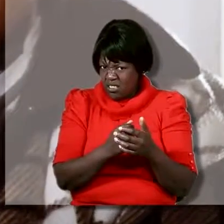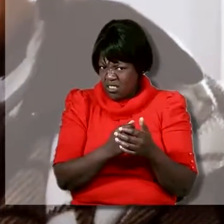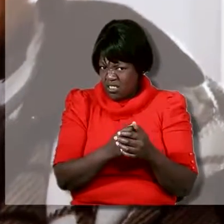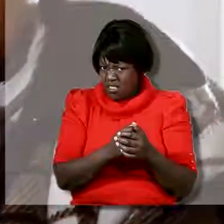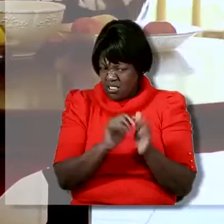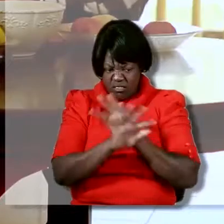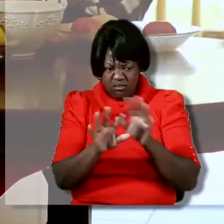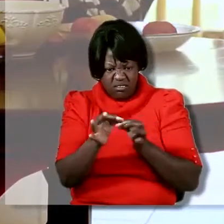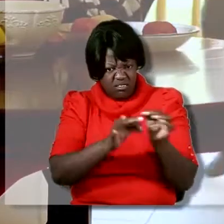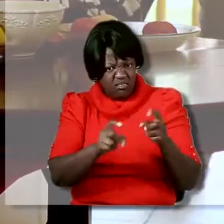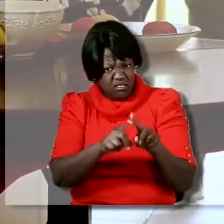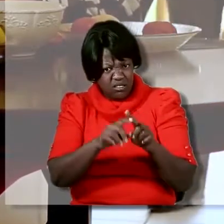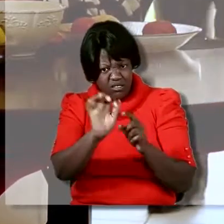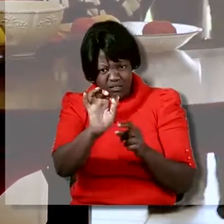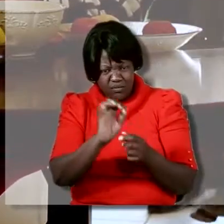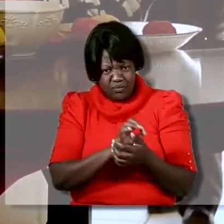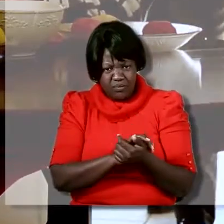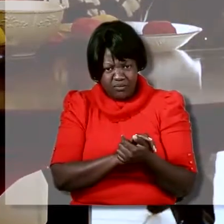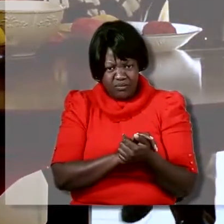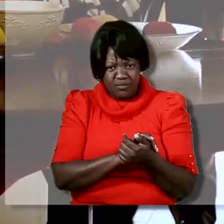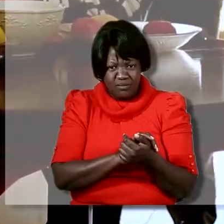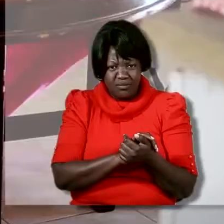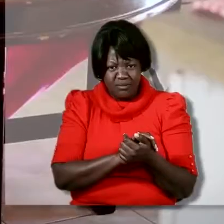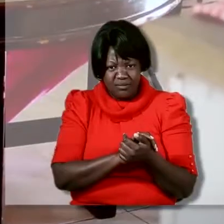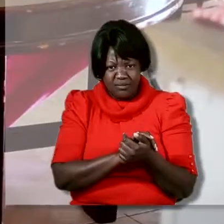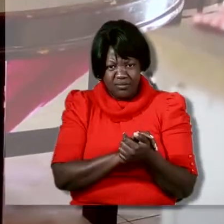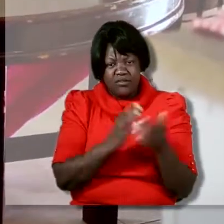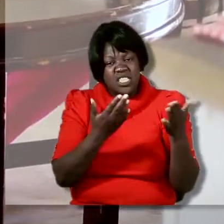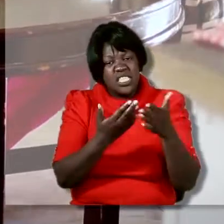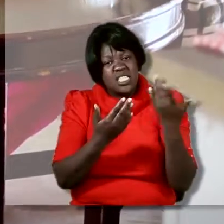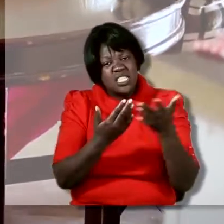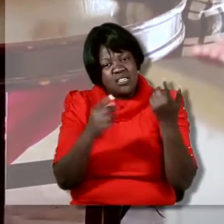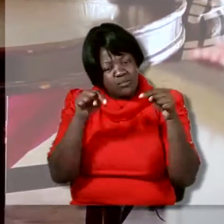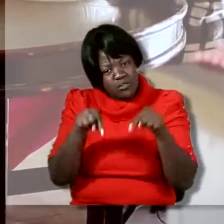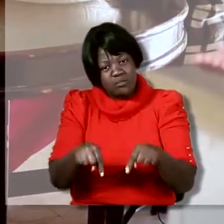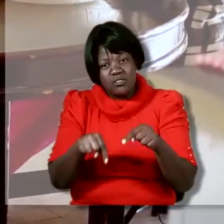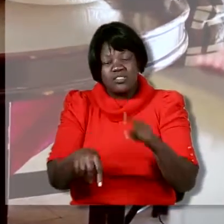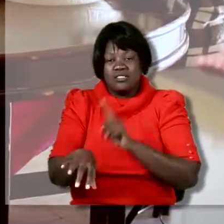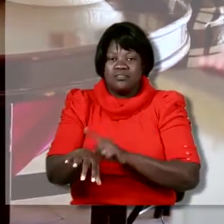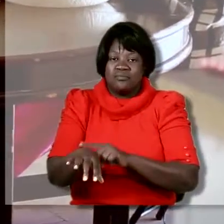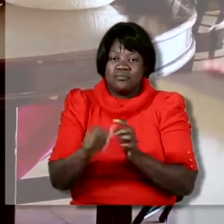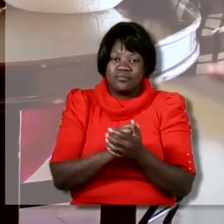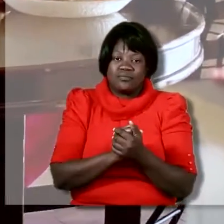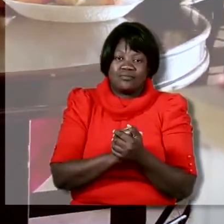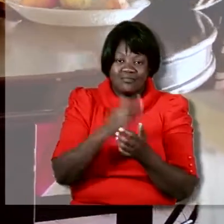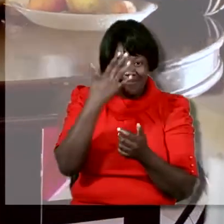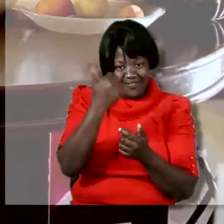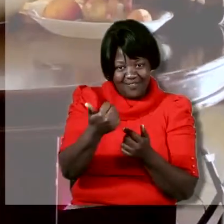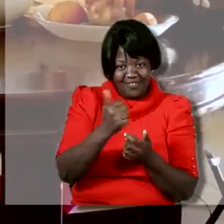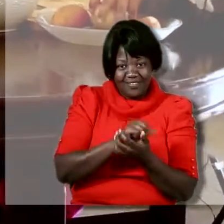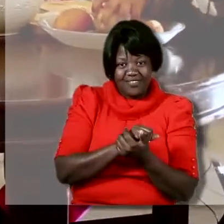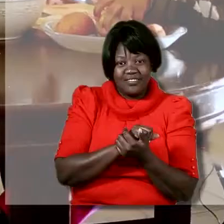That's about it. The simple present tense. Okay. Hi, Dad. Hi. Hi,